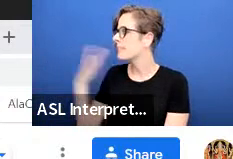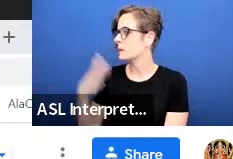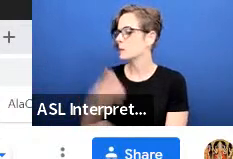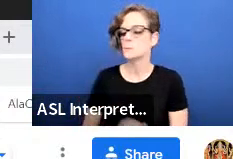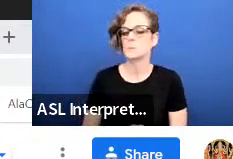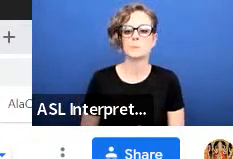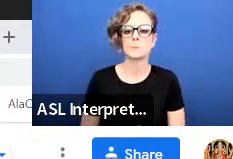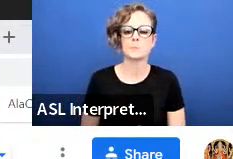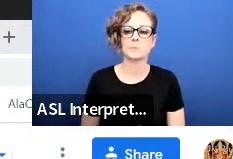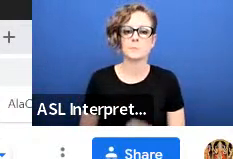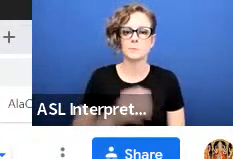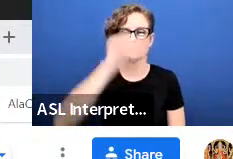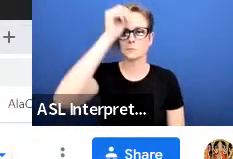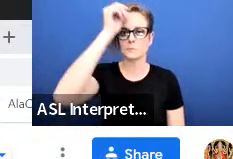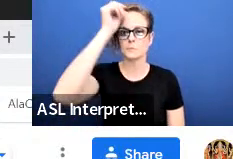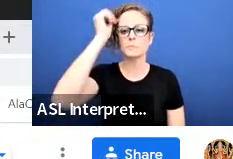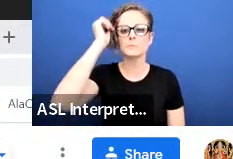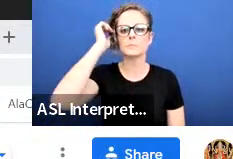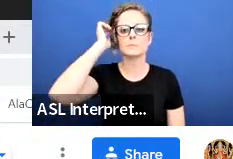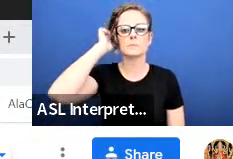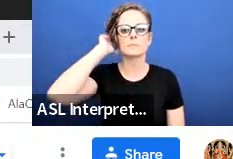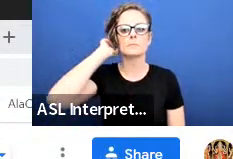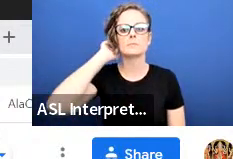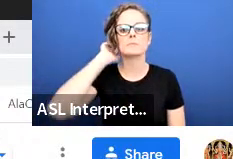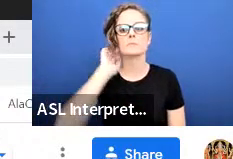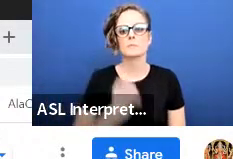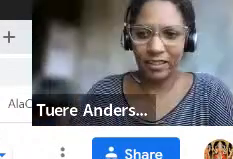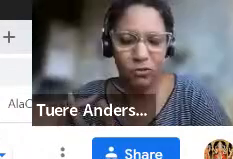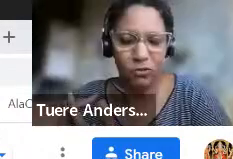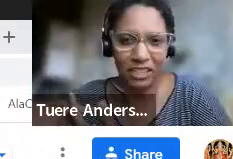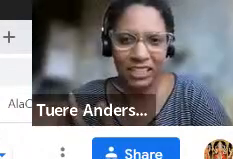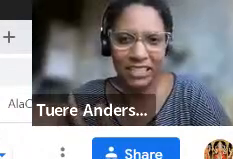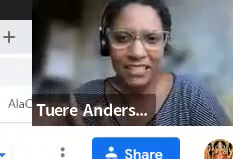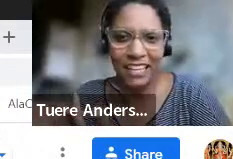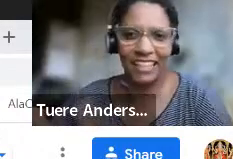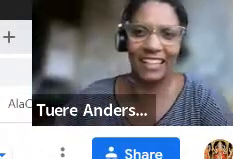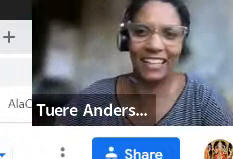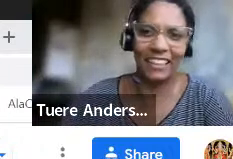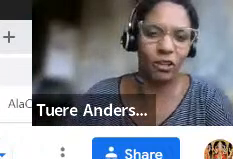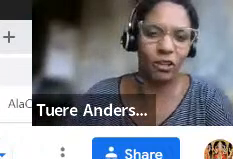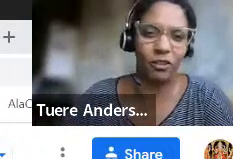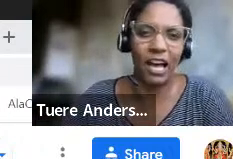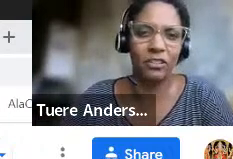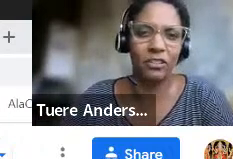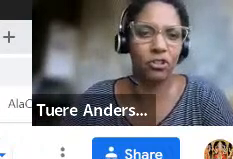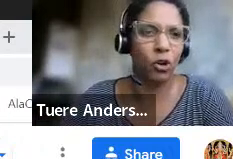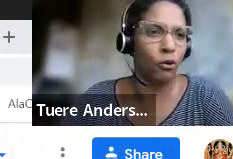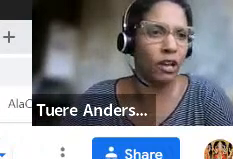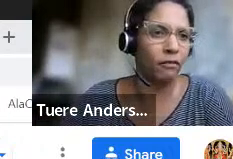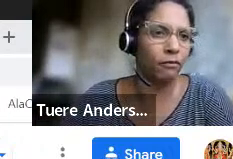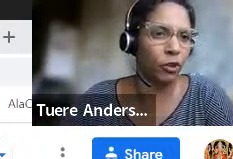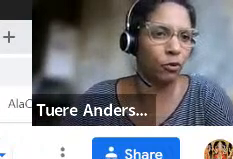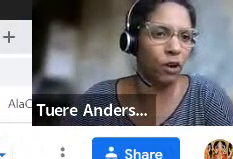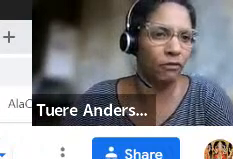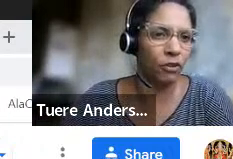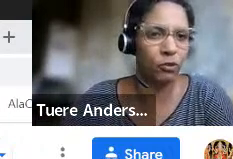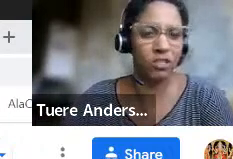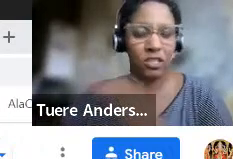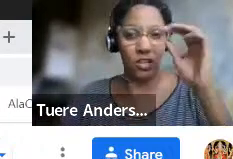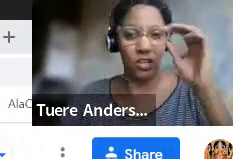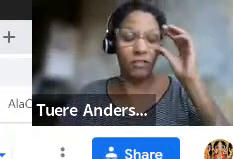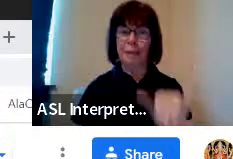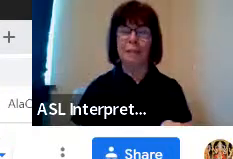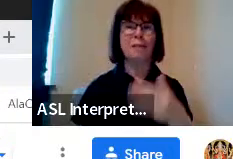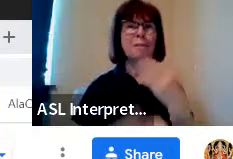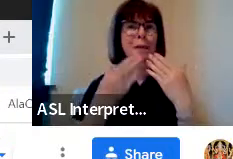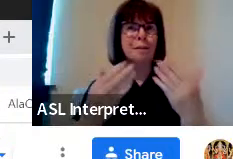So what you see here, and it seems like people are in the Jamboard, which is really exciting. Thank you for that. So if you haven't used